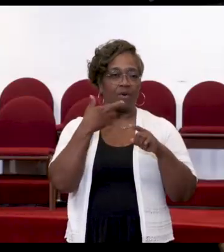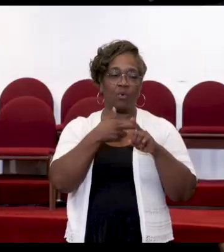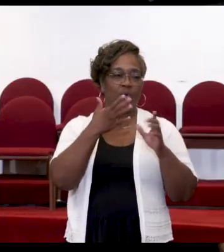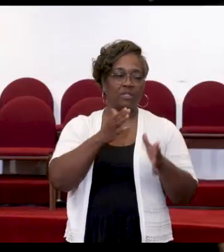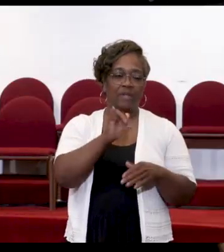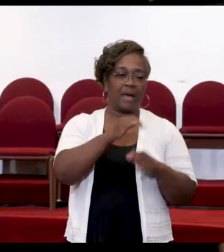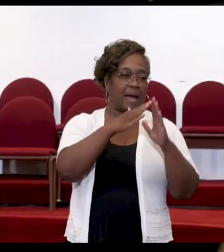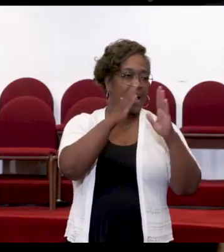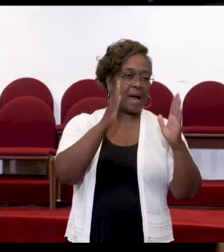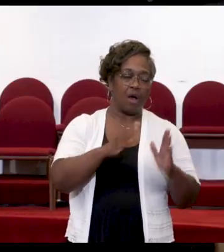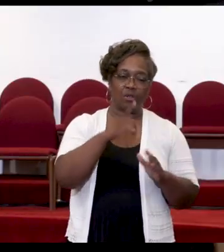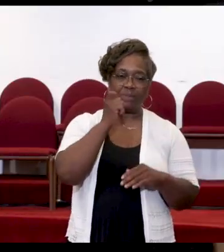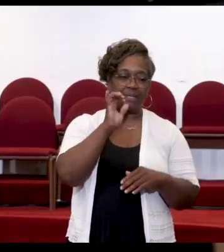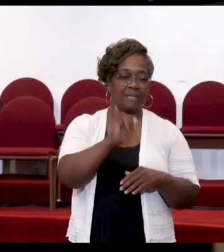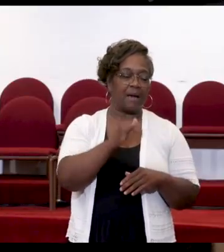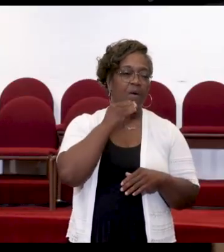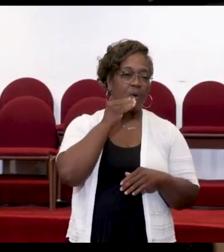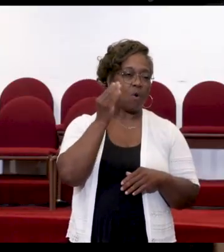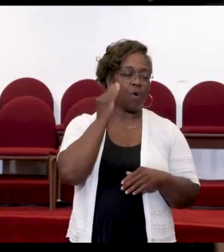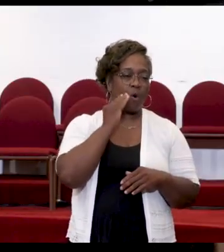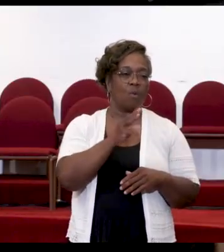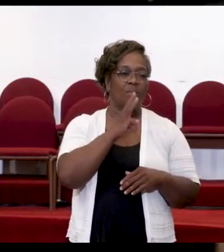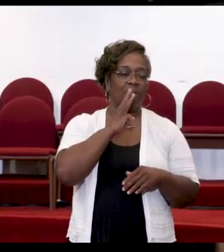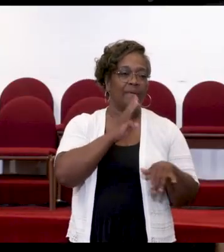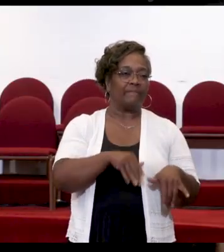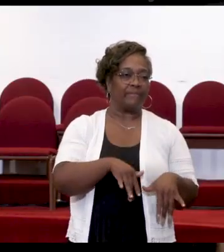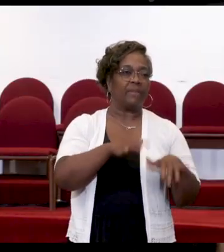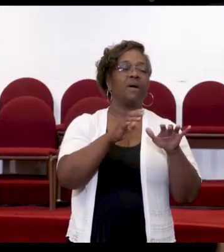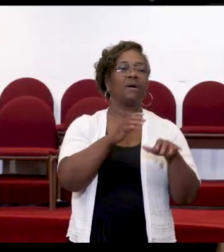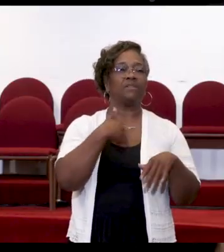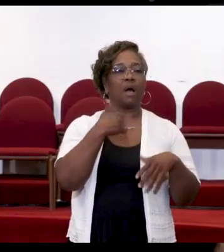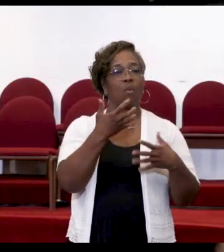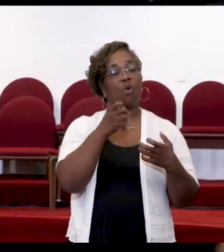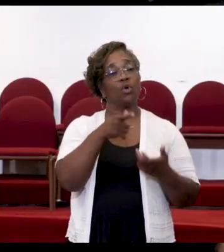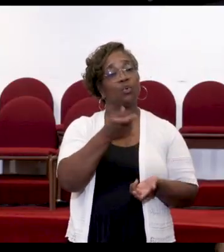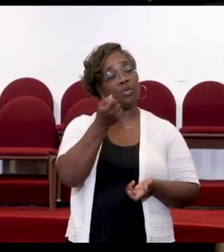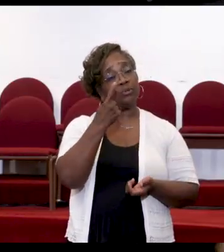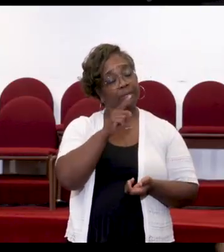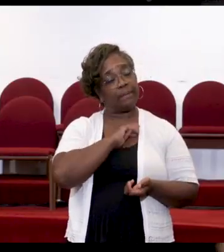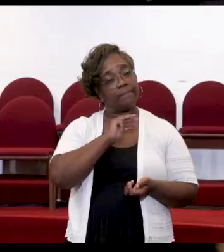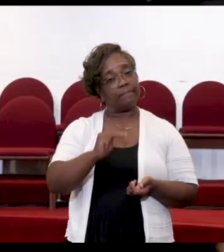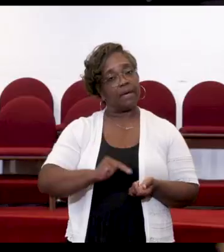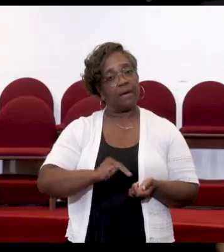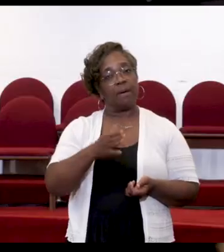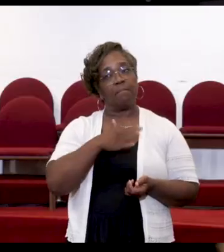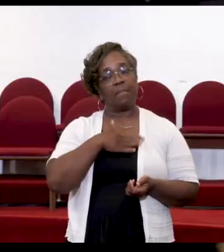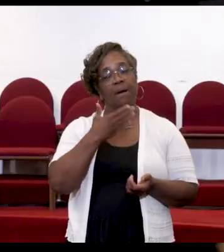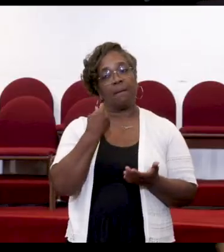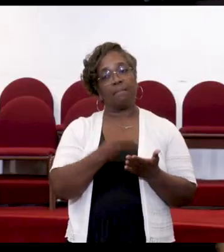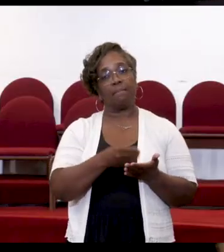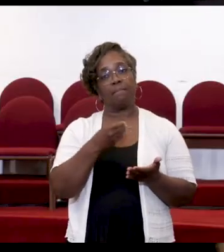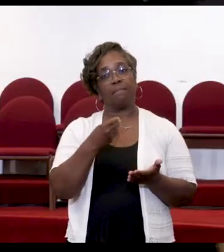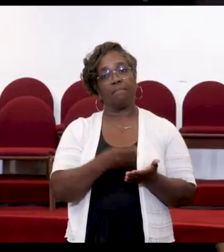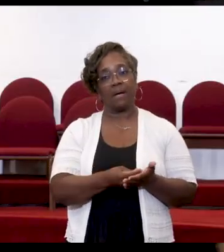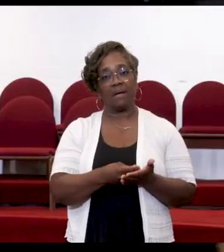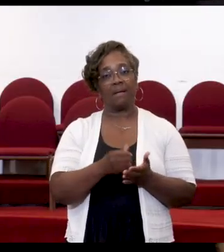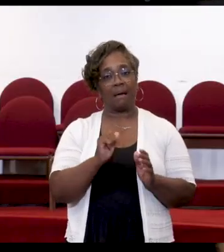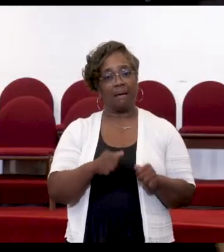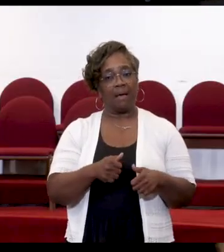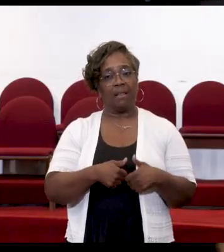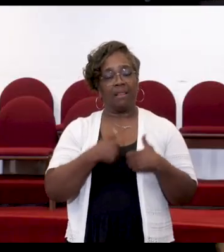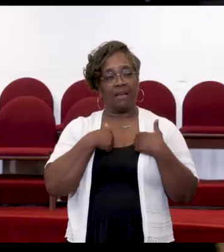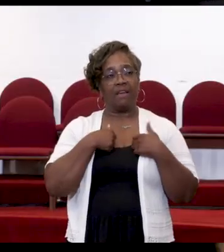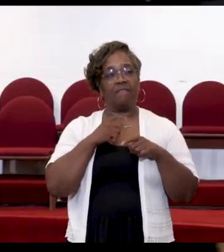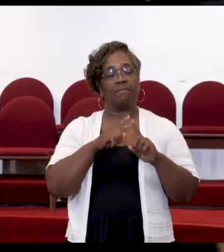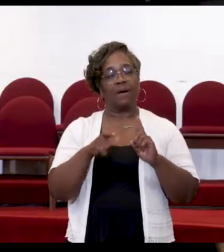it continues to flood on me. So what I'm trying to get you to understand, Mr. Mayor, is my money is little. And I've spread